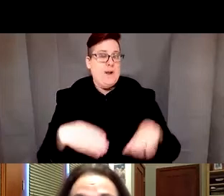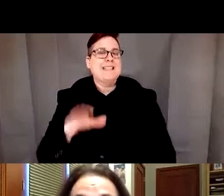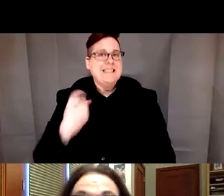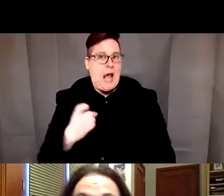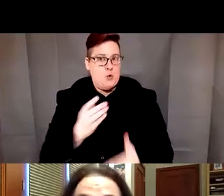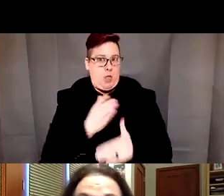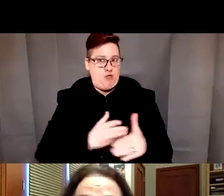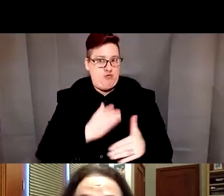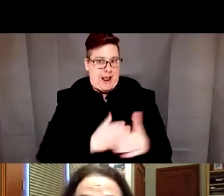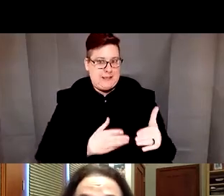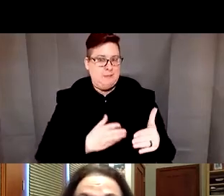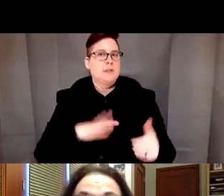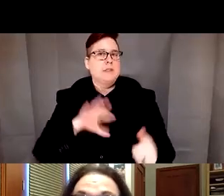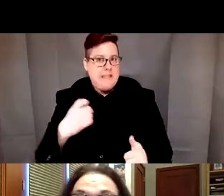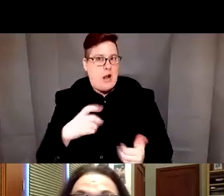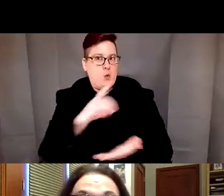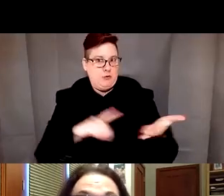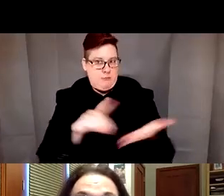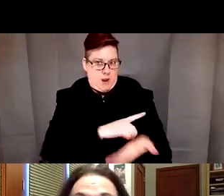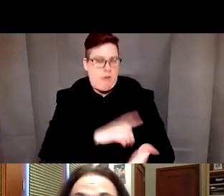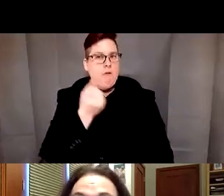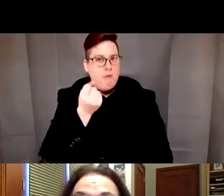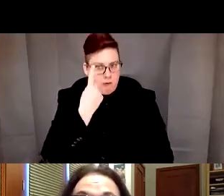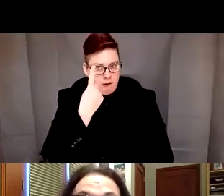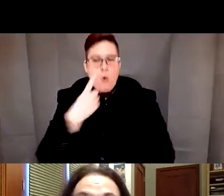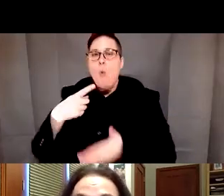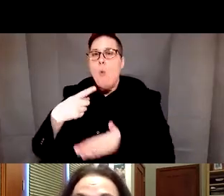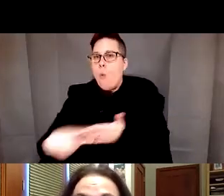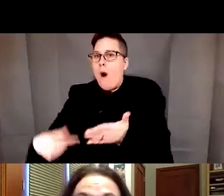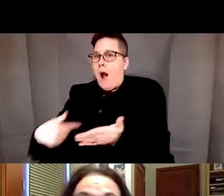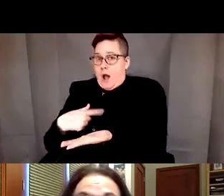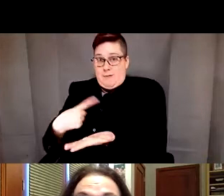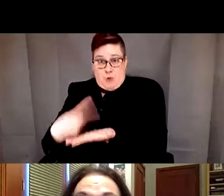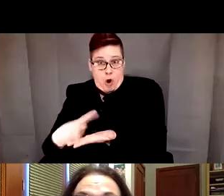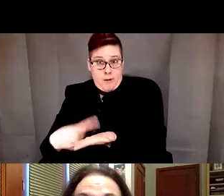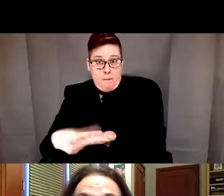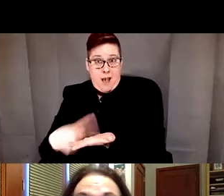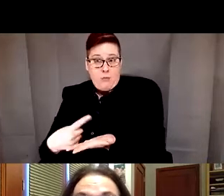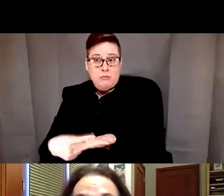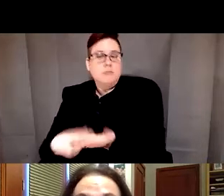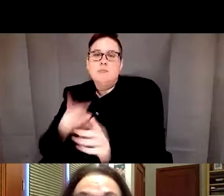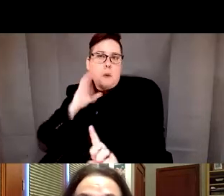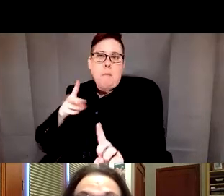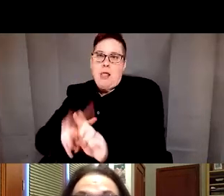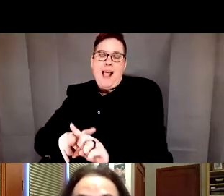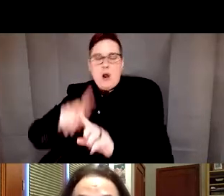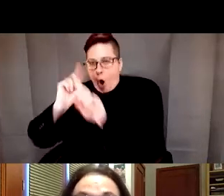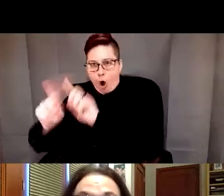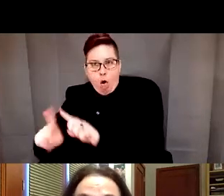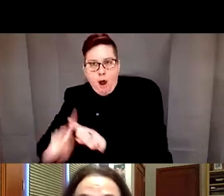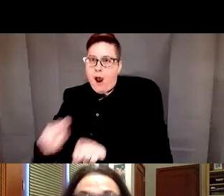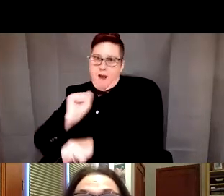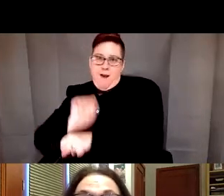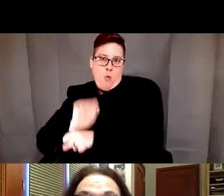sexual harassment and discrimination, but of course, what I'm talking about applies to all kinds of